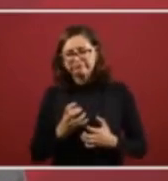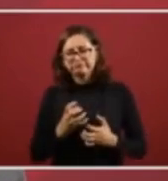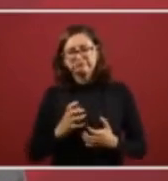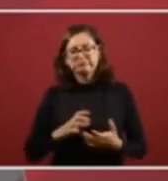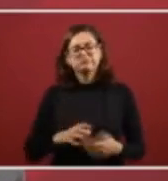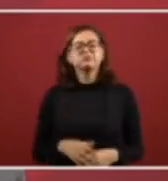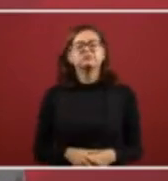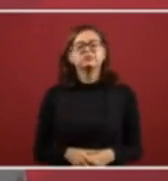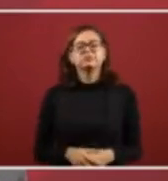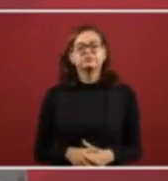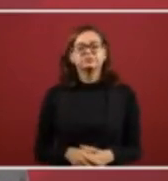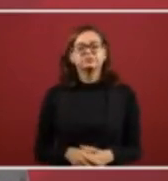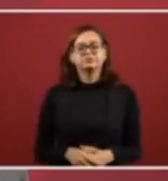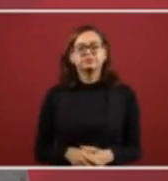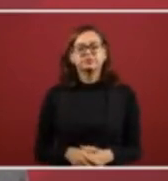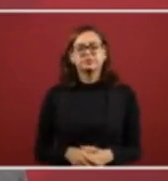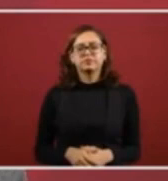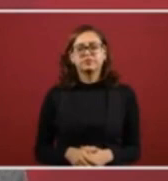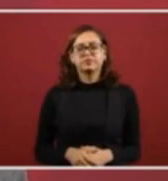mishaps.